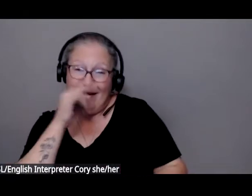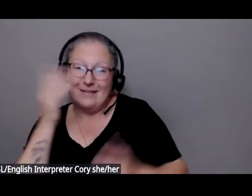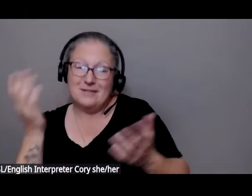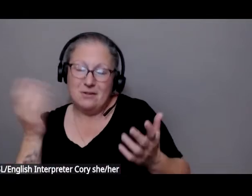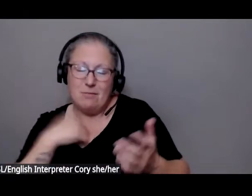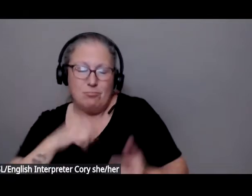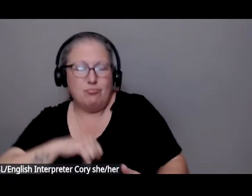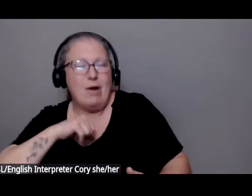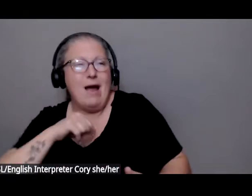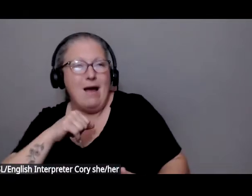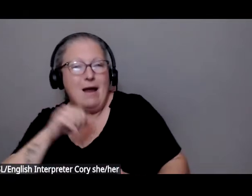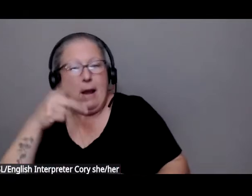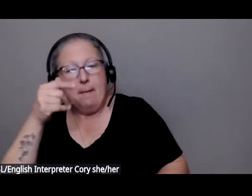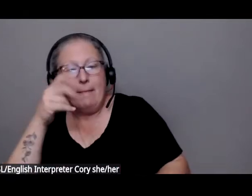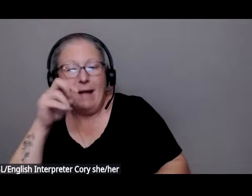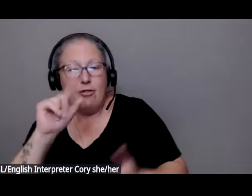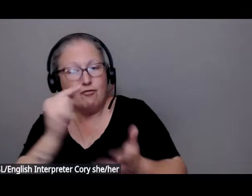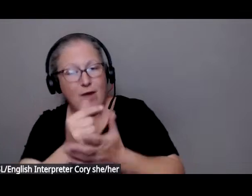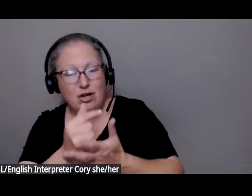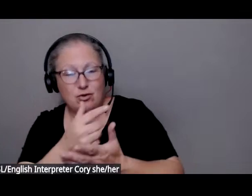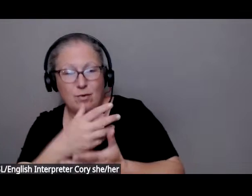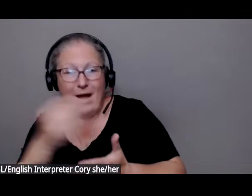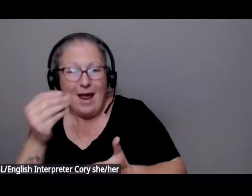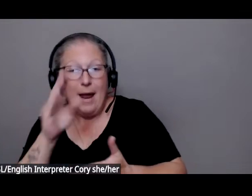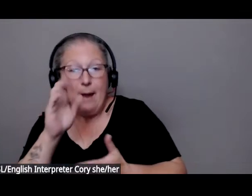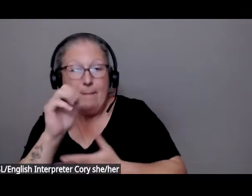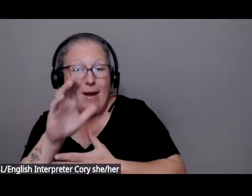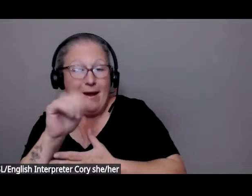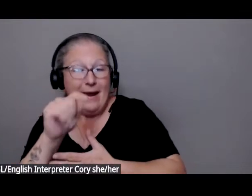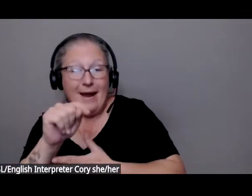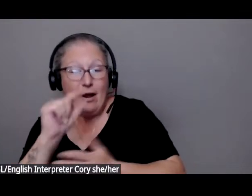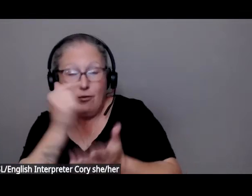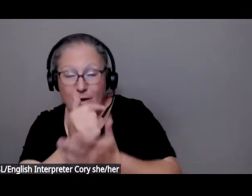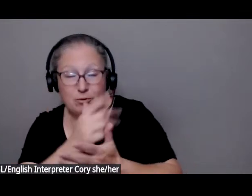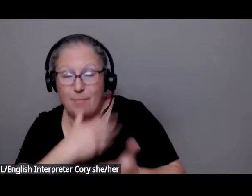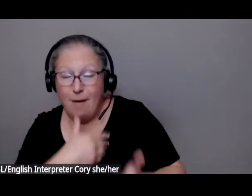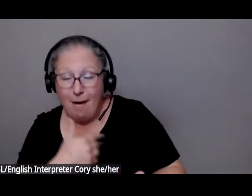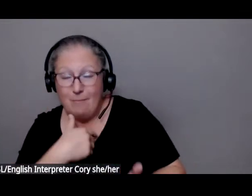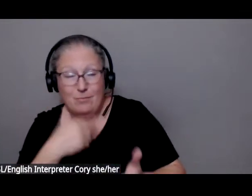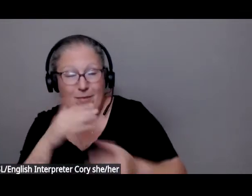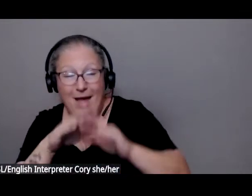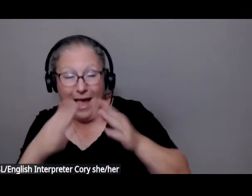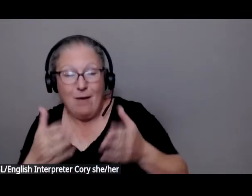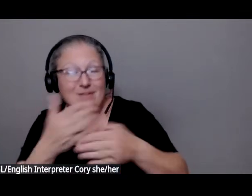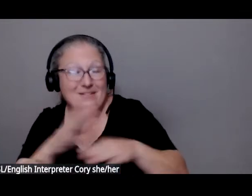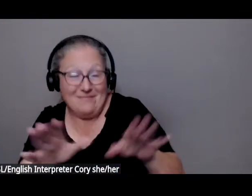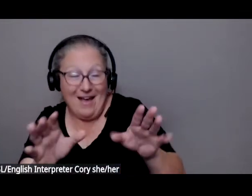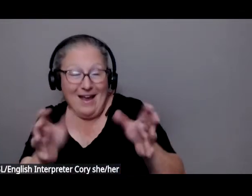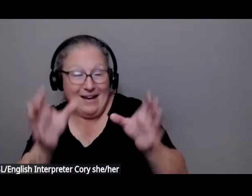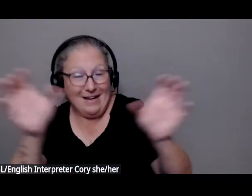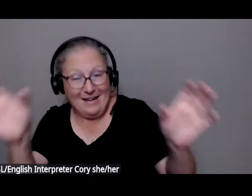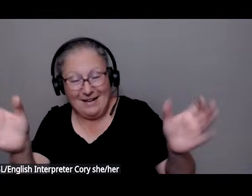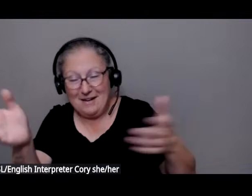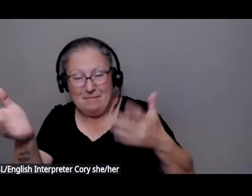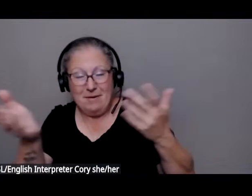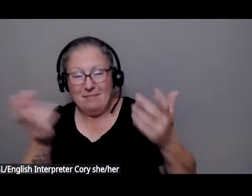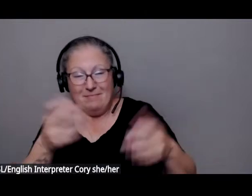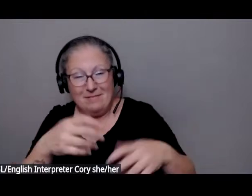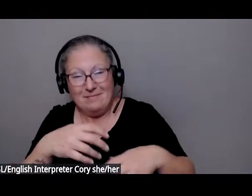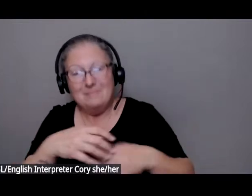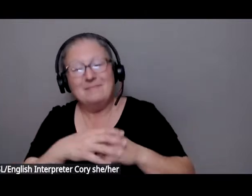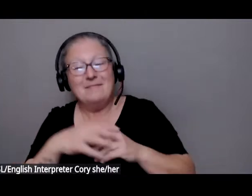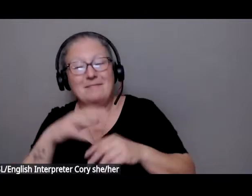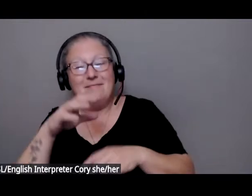Right. proud Panther graduate and Bearcat Awesome. graduate mom. So we were house divided. Right. It was Right. wow.